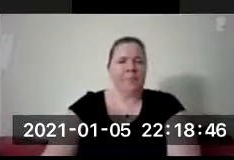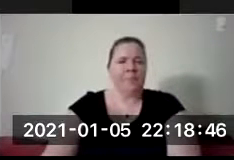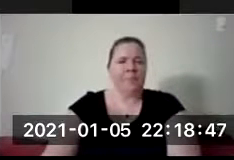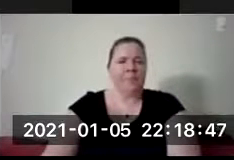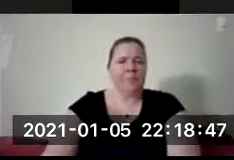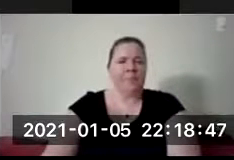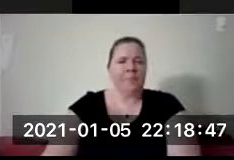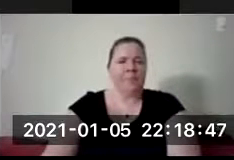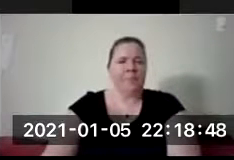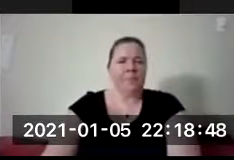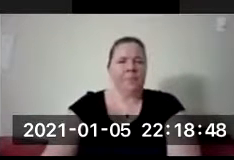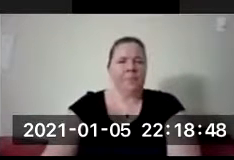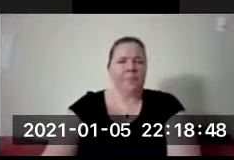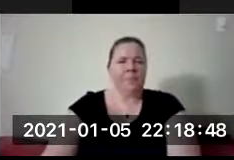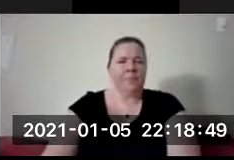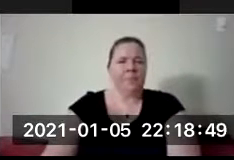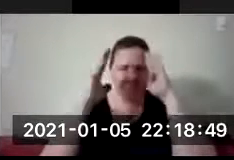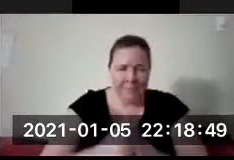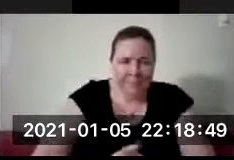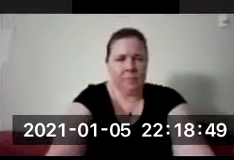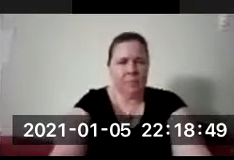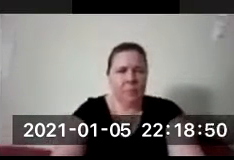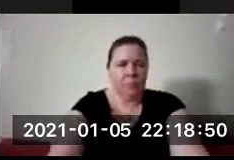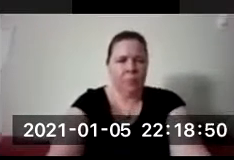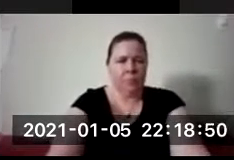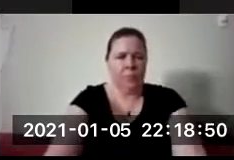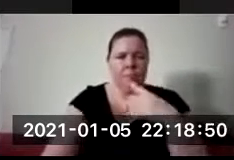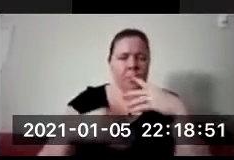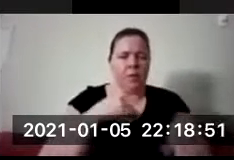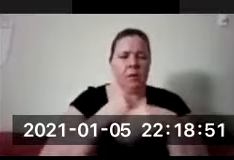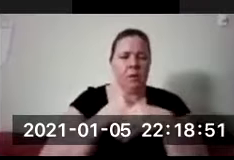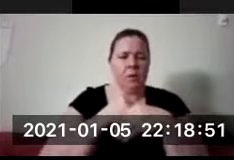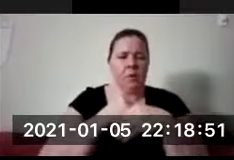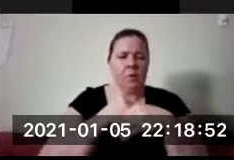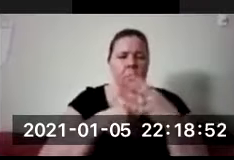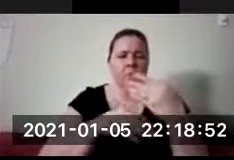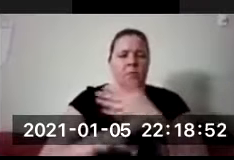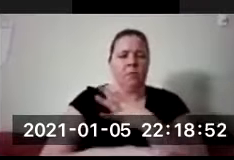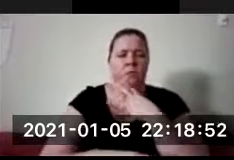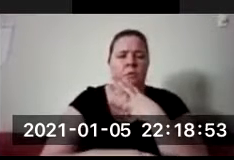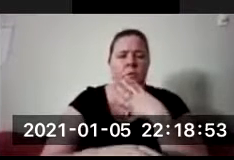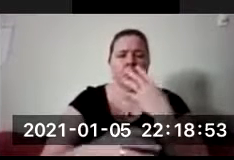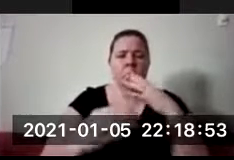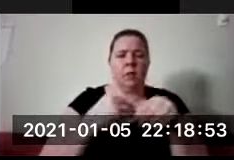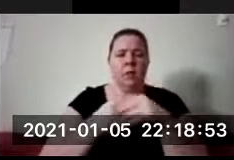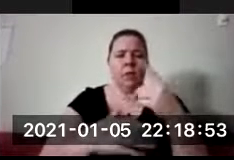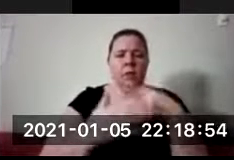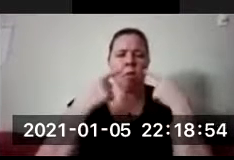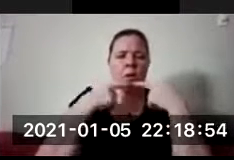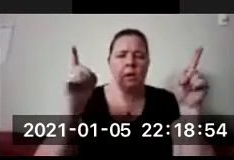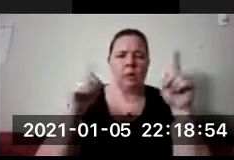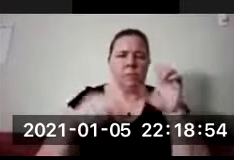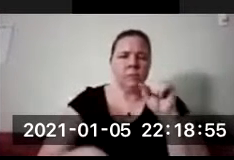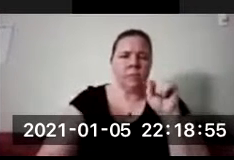And I just want to add, before you speak, I just want to add to what announcer just said, Senge. Yes, we are taking questions